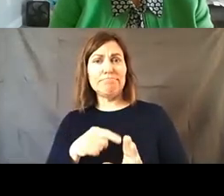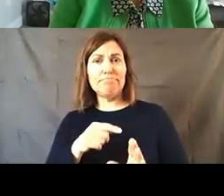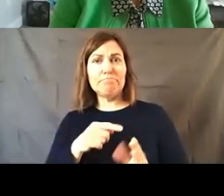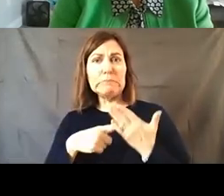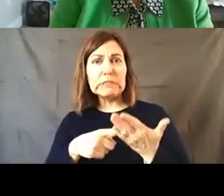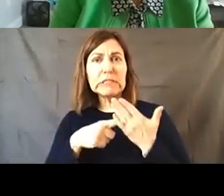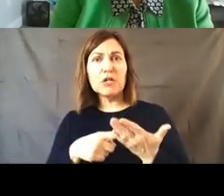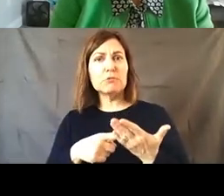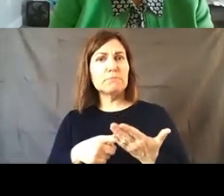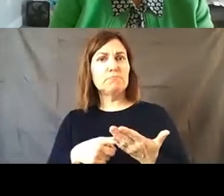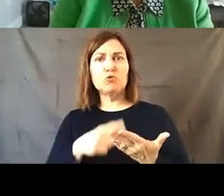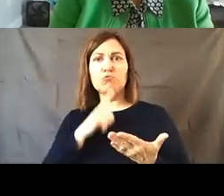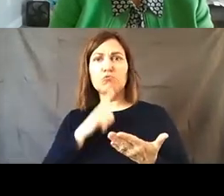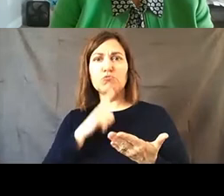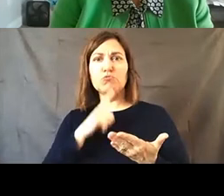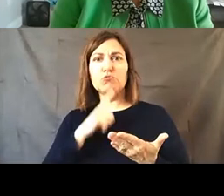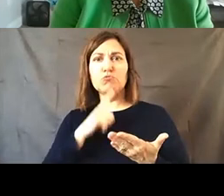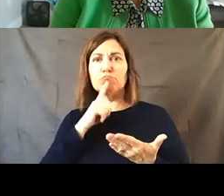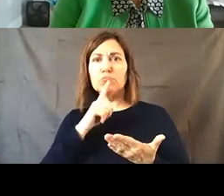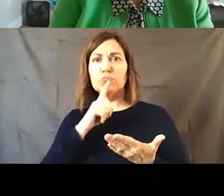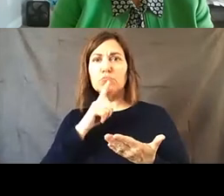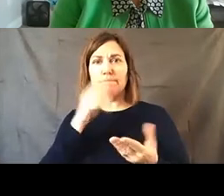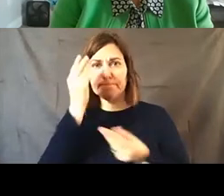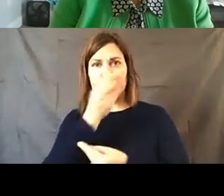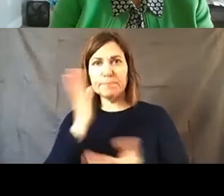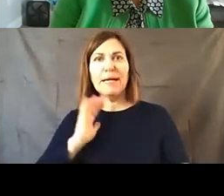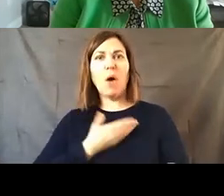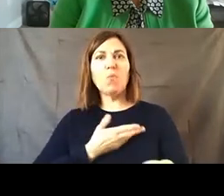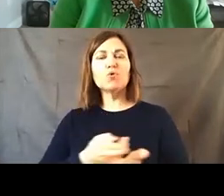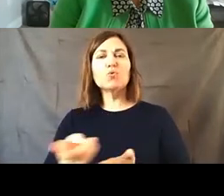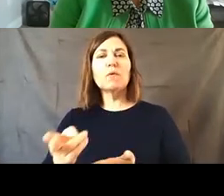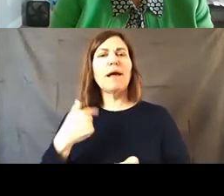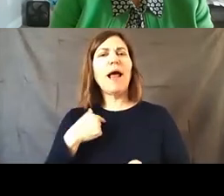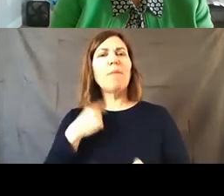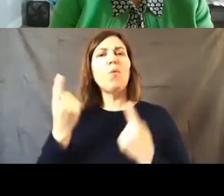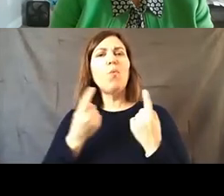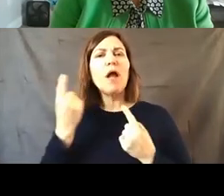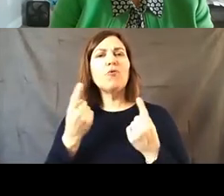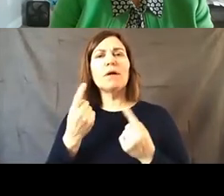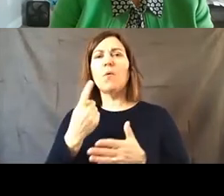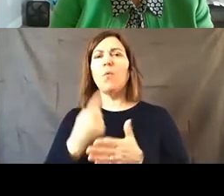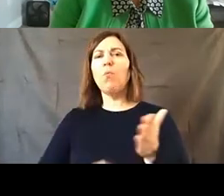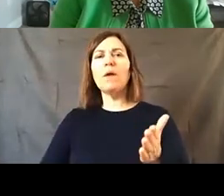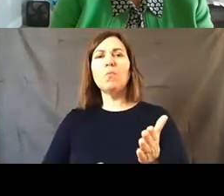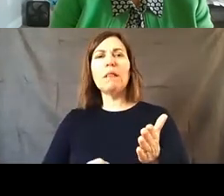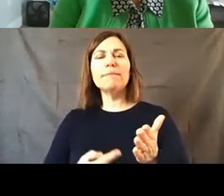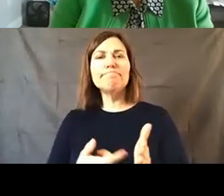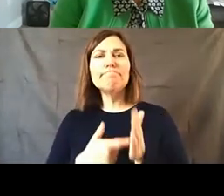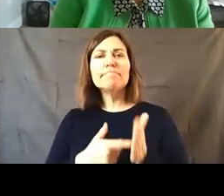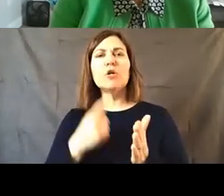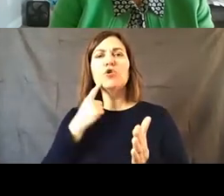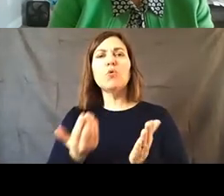wonder, what will it take to reestablish our discussion